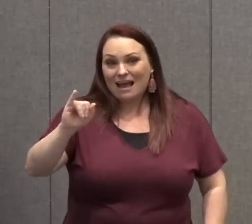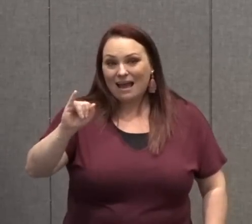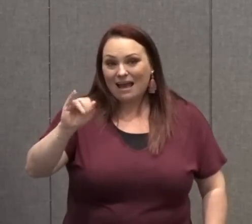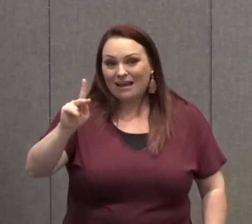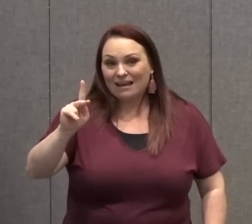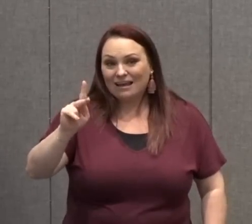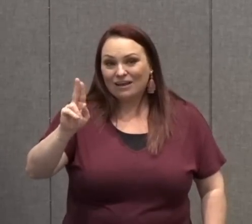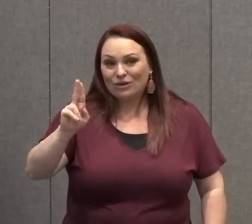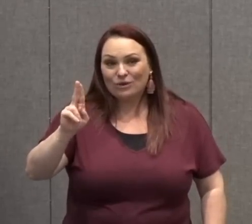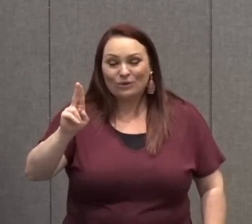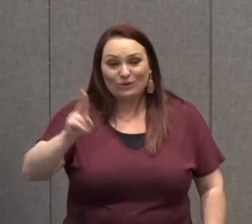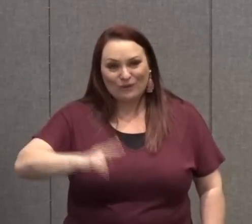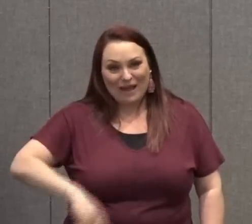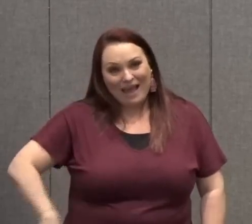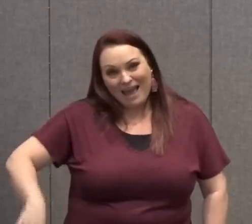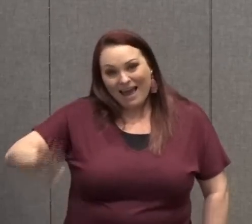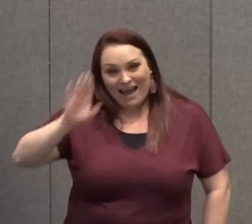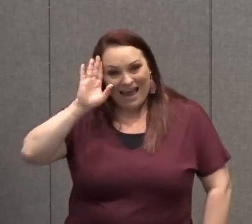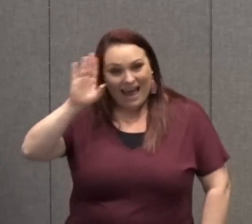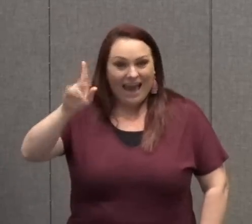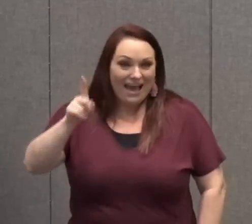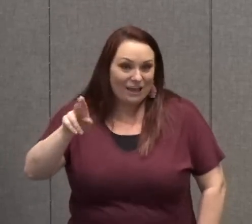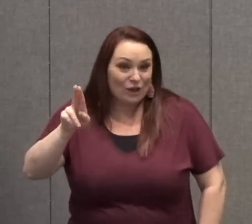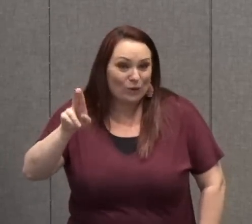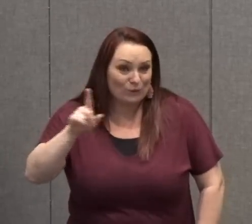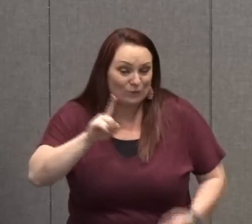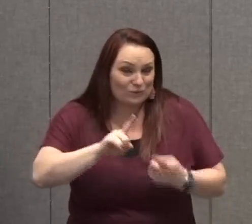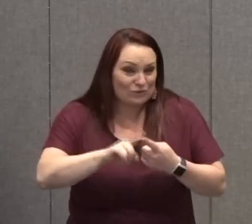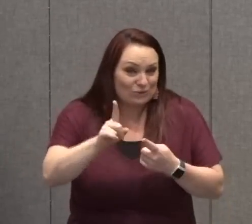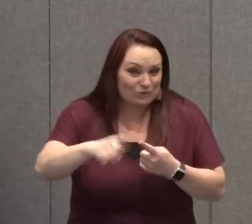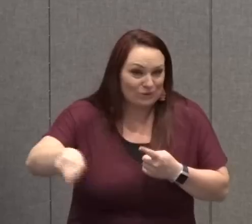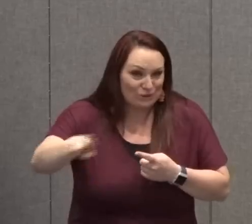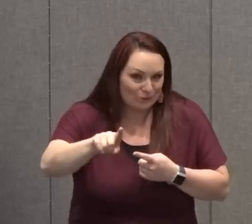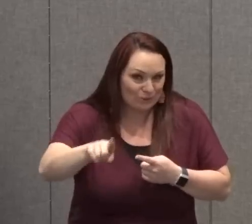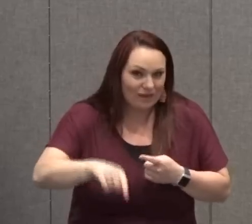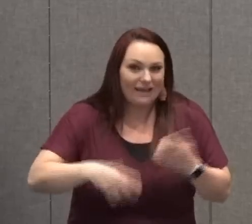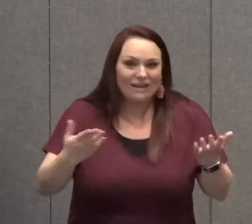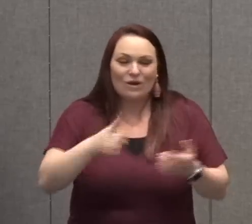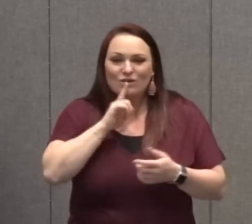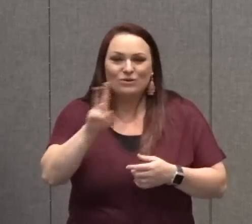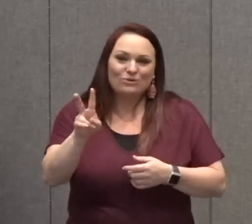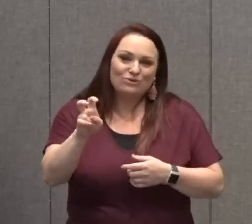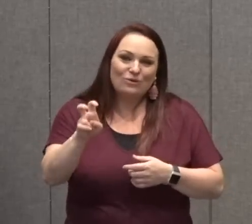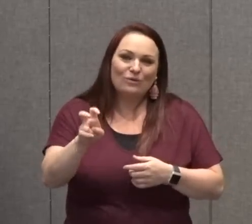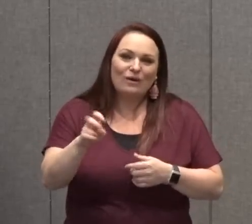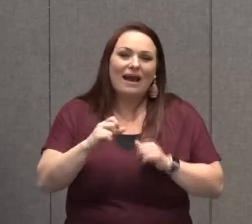haiku to you here are your 200 points thank you